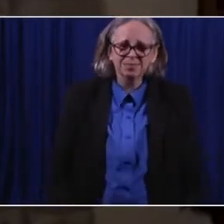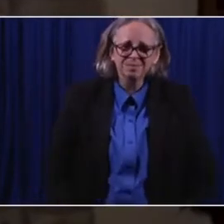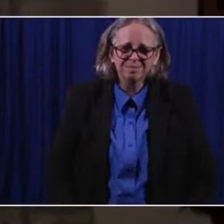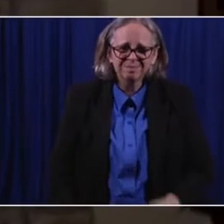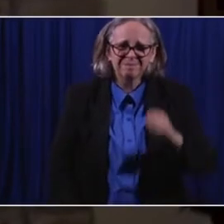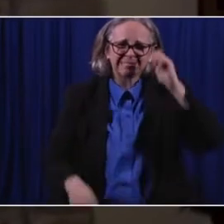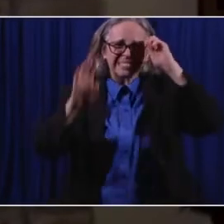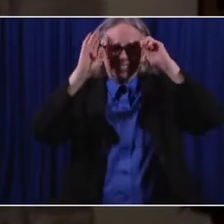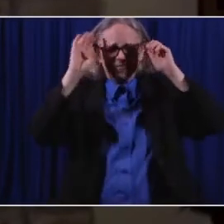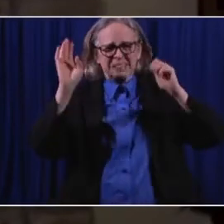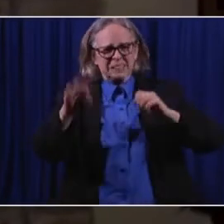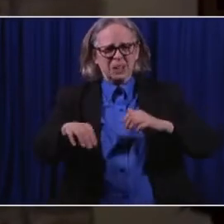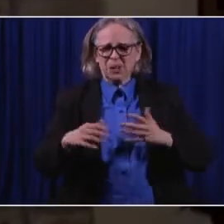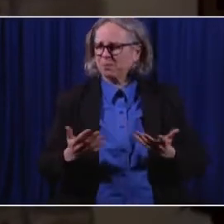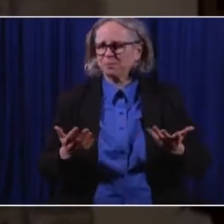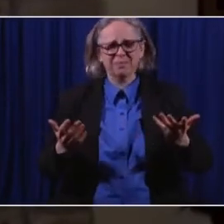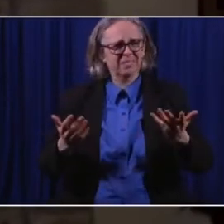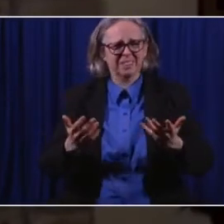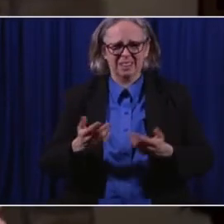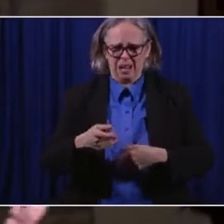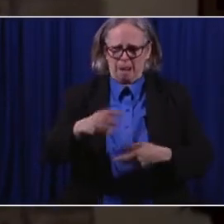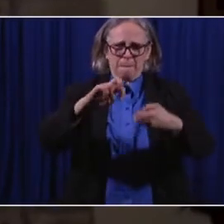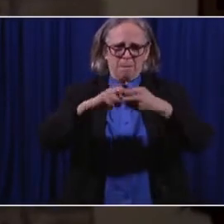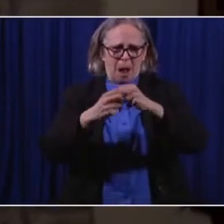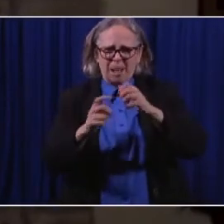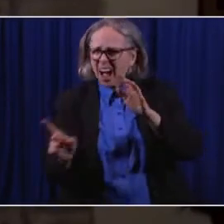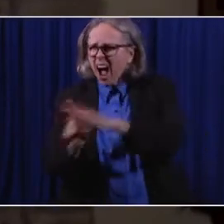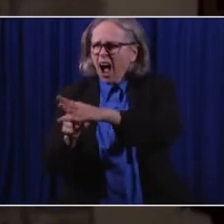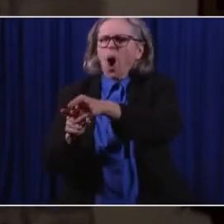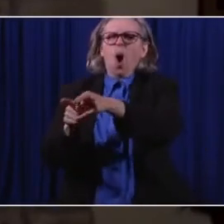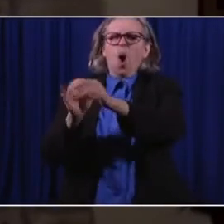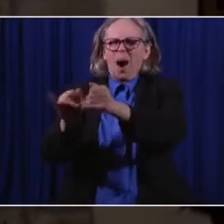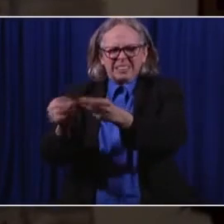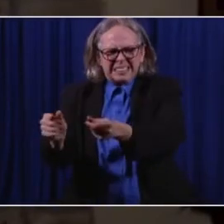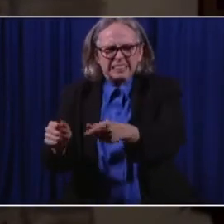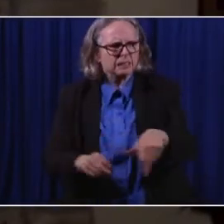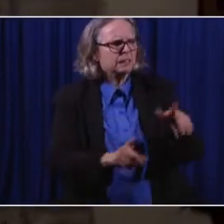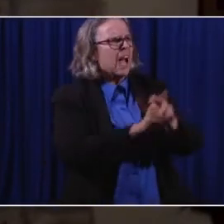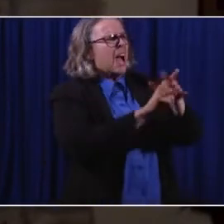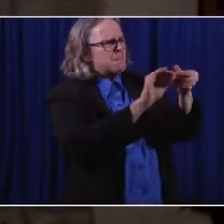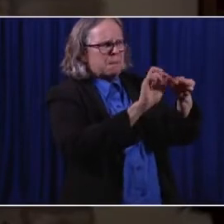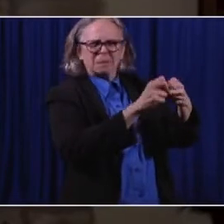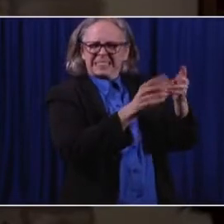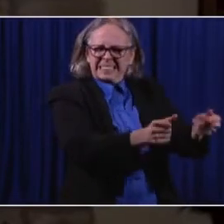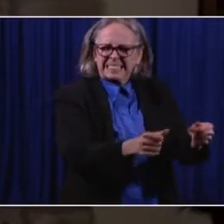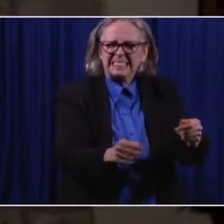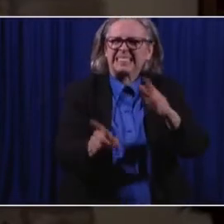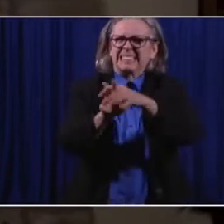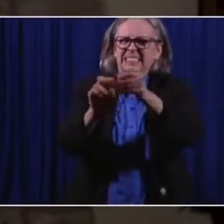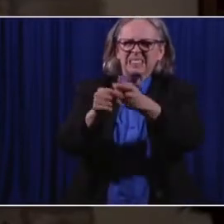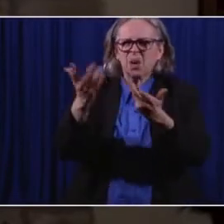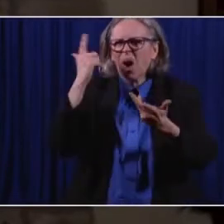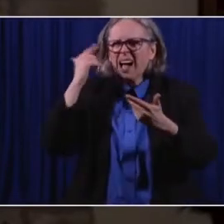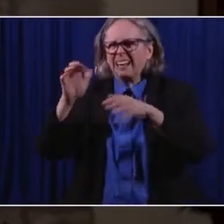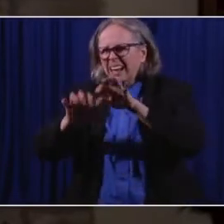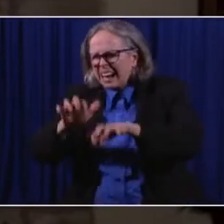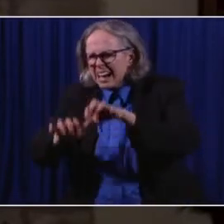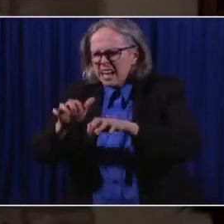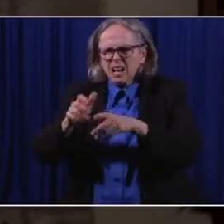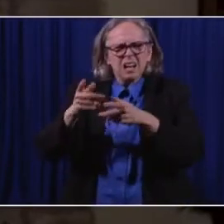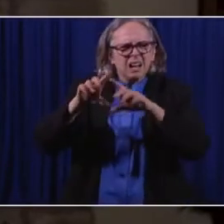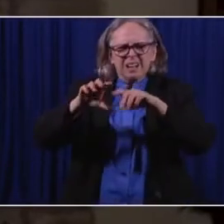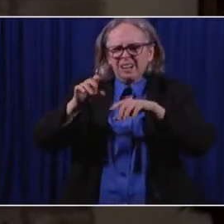and we're trying to work that out. In other words, they gave the shot. It just has not been recorded. But, you know, I just think there really needs